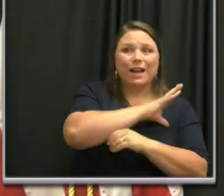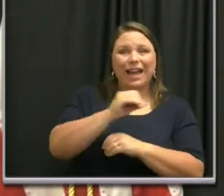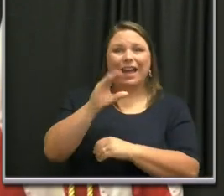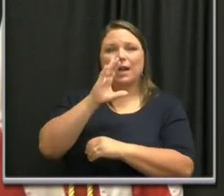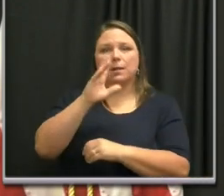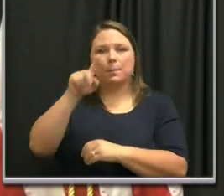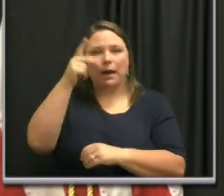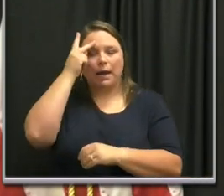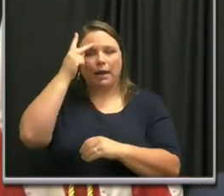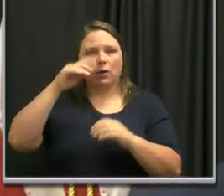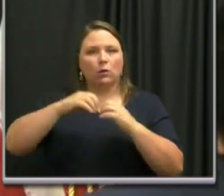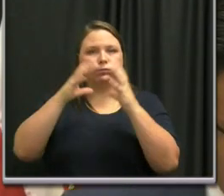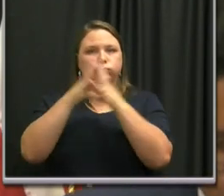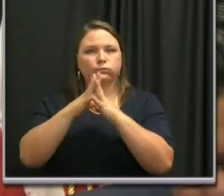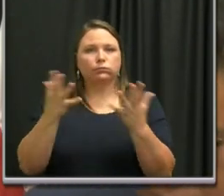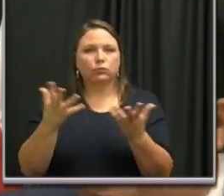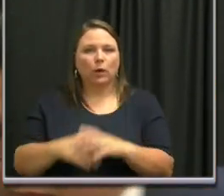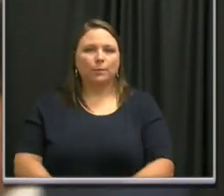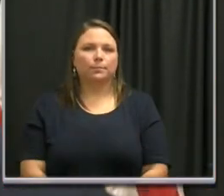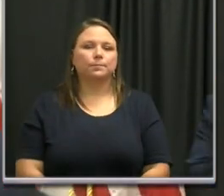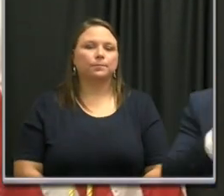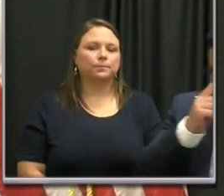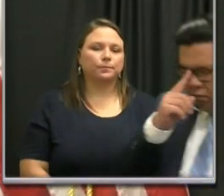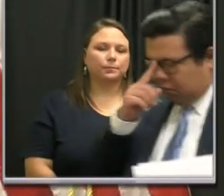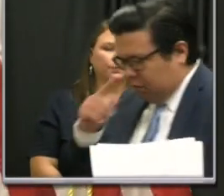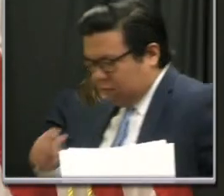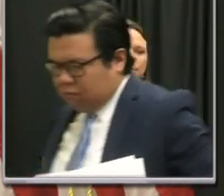Thank you, Nate. Mayor Cooper.